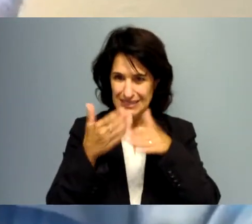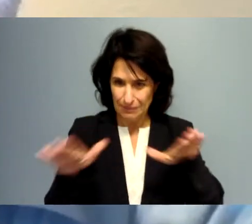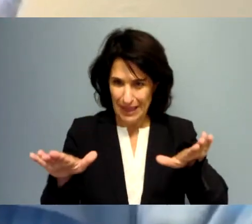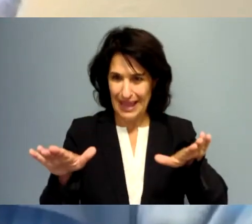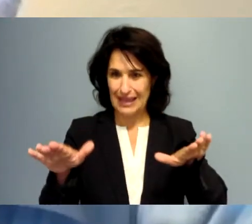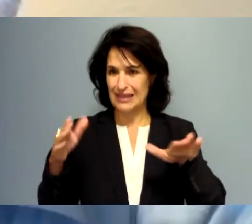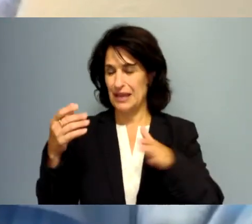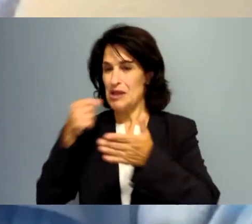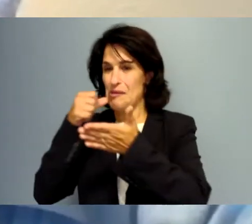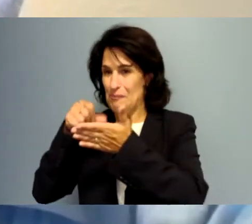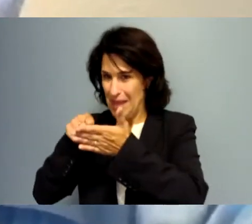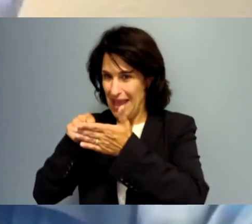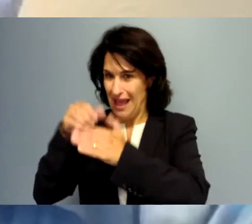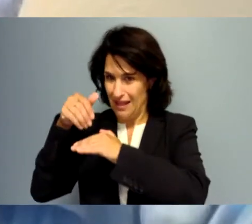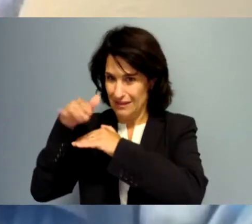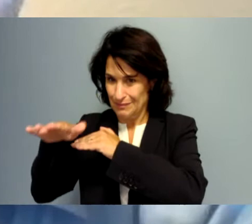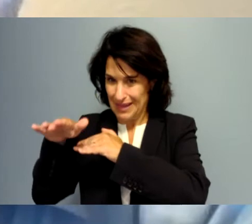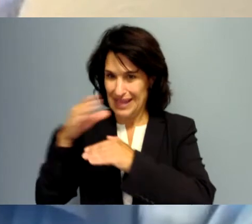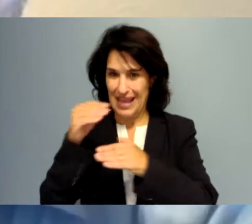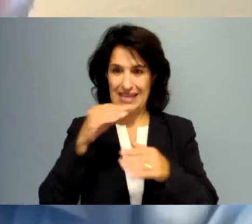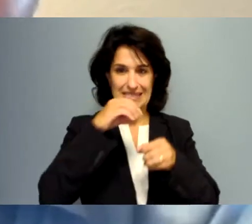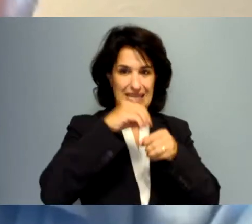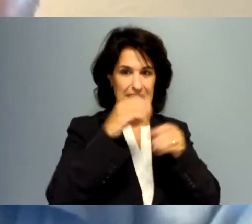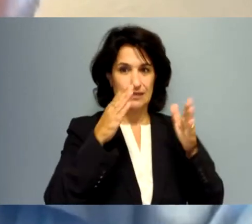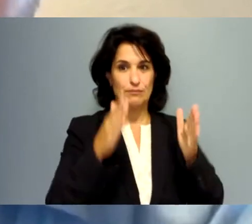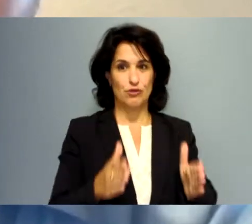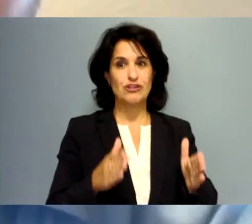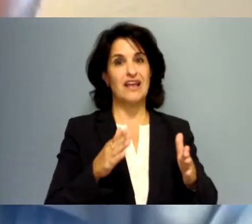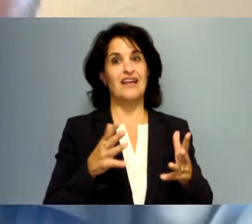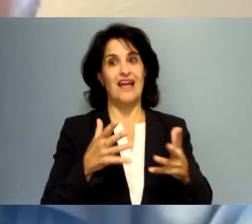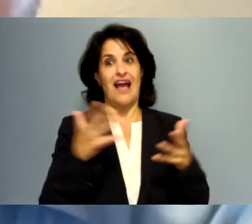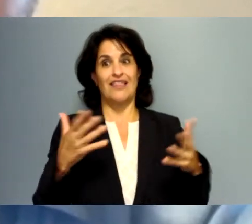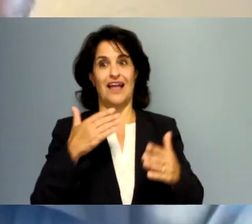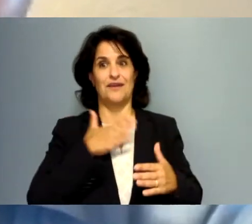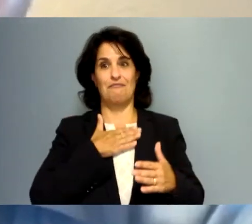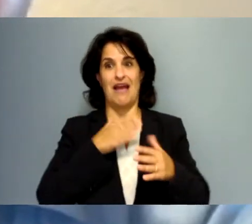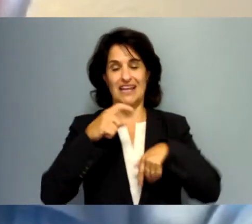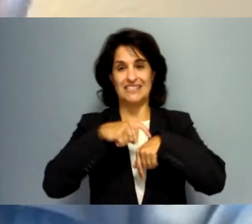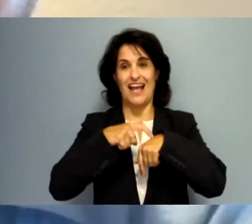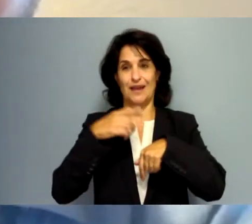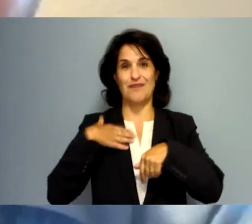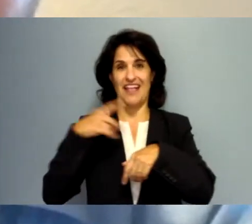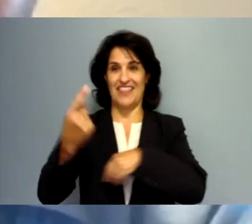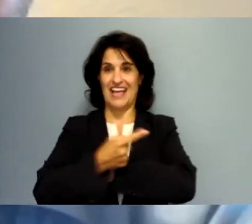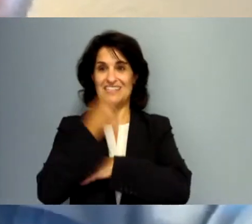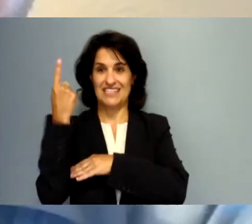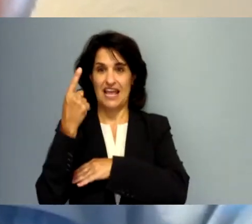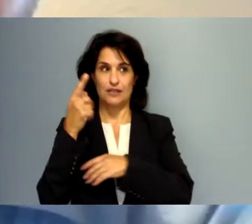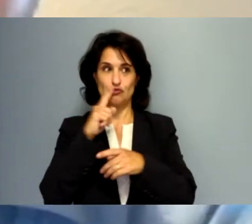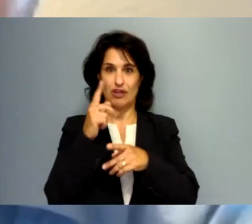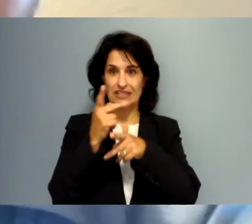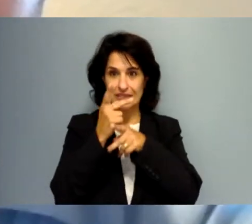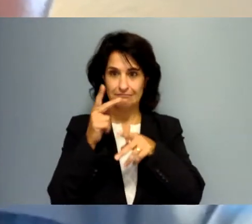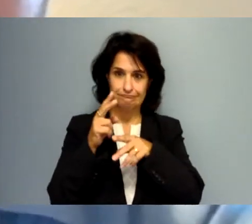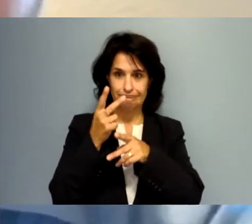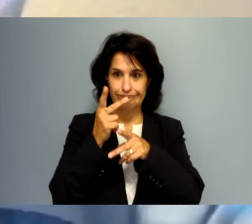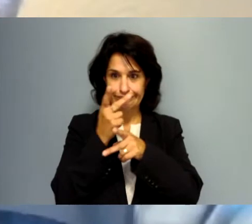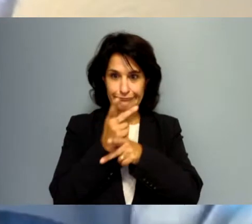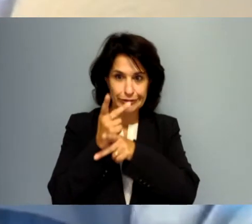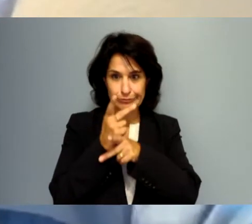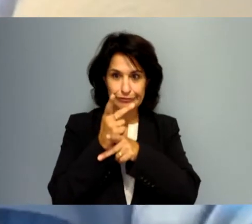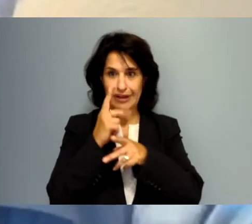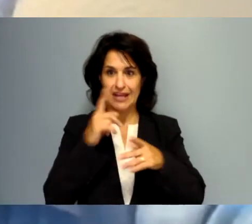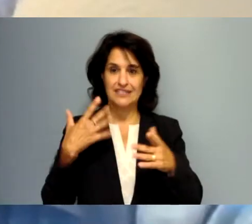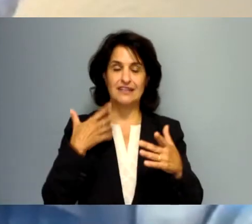and in-person voting, a lot of my time on election day is supervising the mail-in processing, the pre-canvassing,